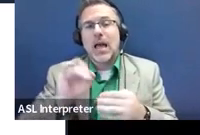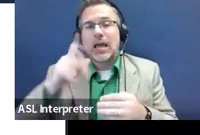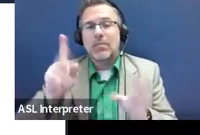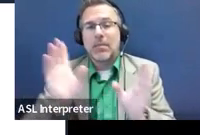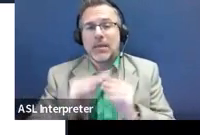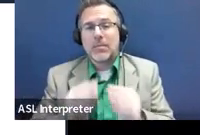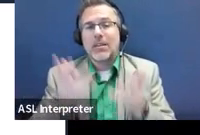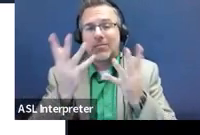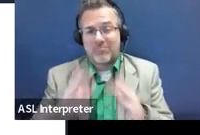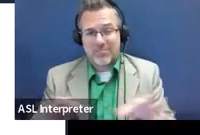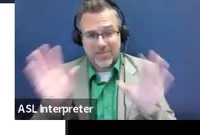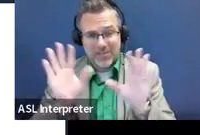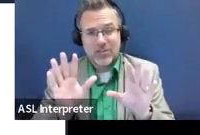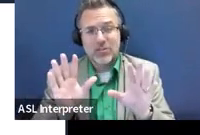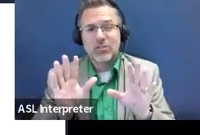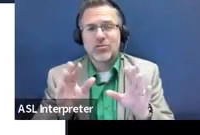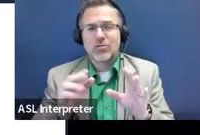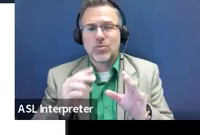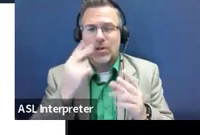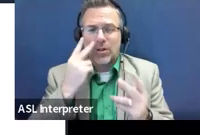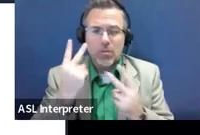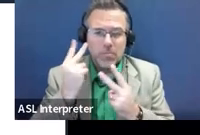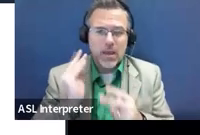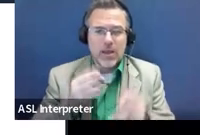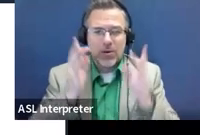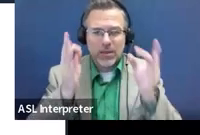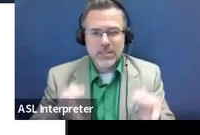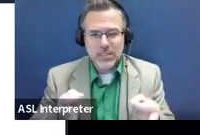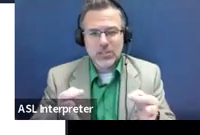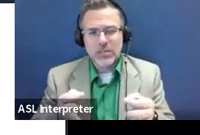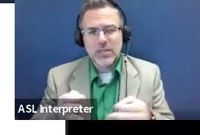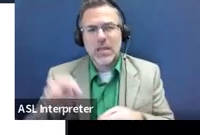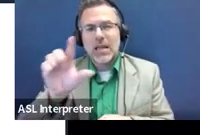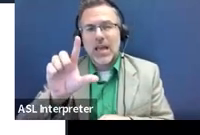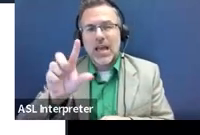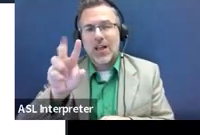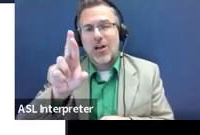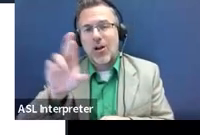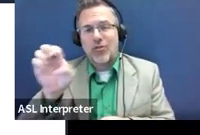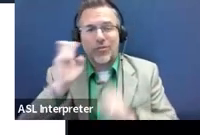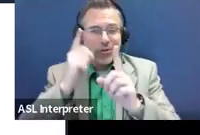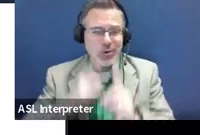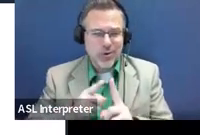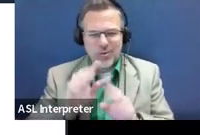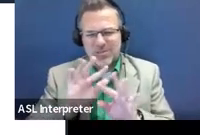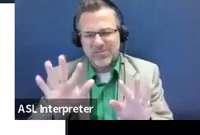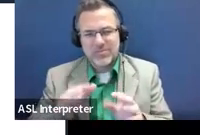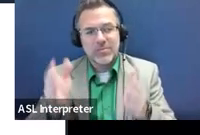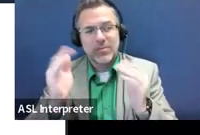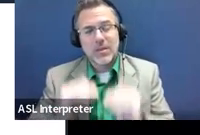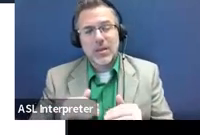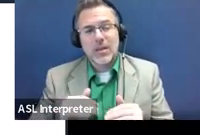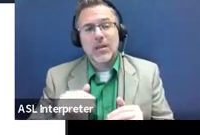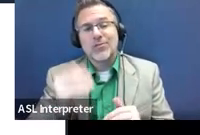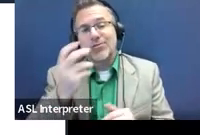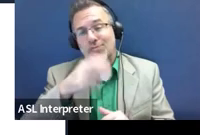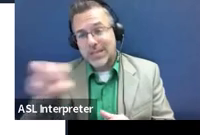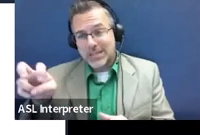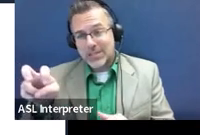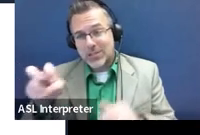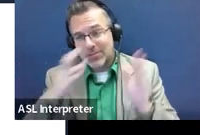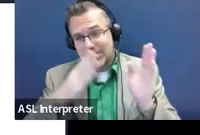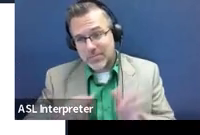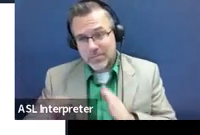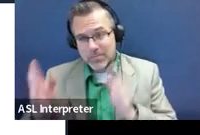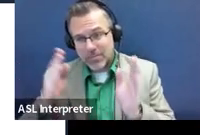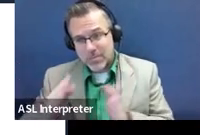services, LRE goals, things like that. It could be about transition planning, or determining